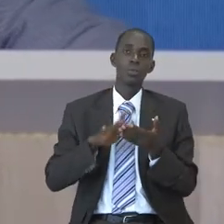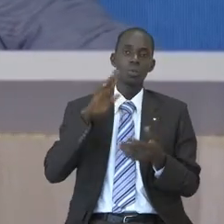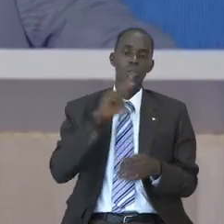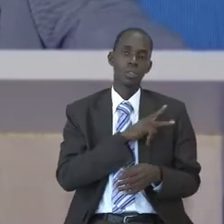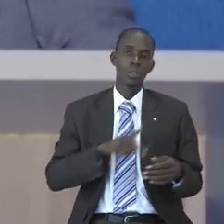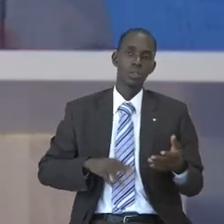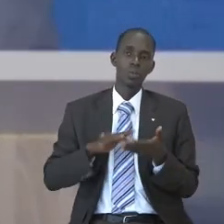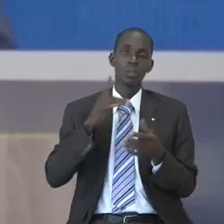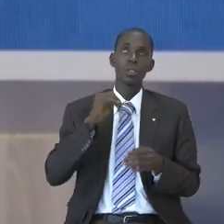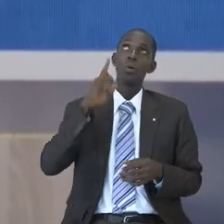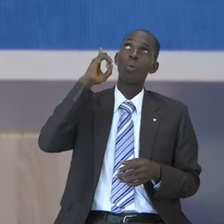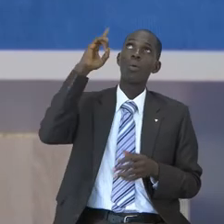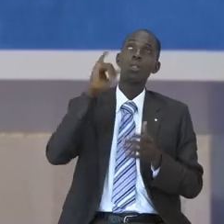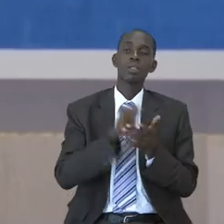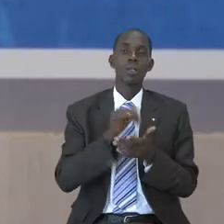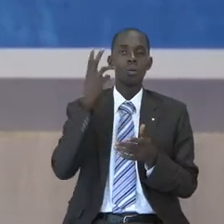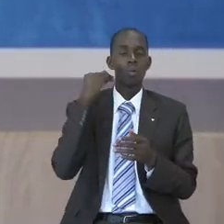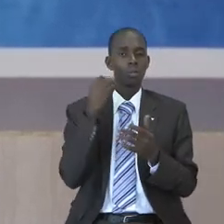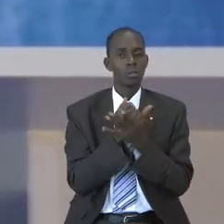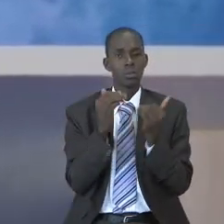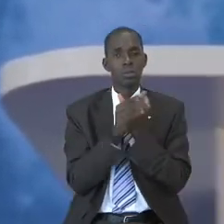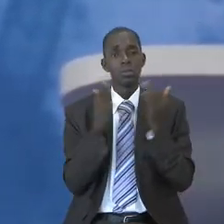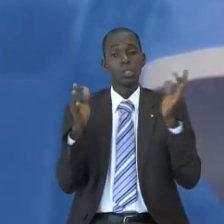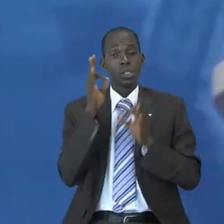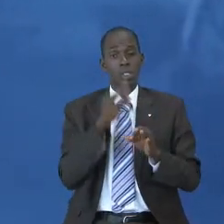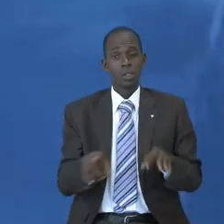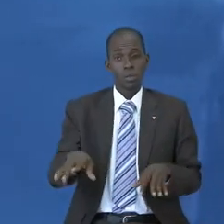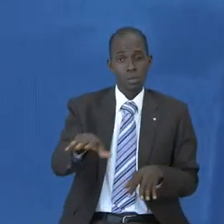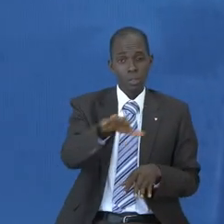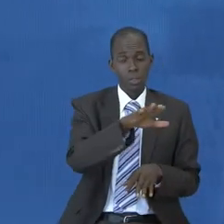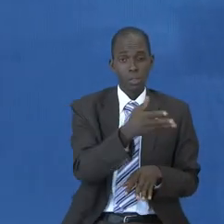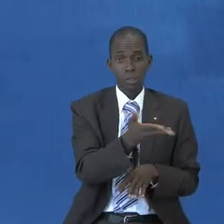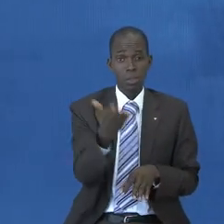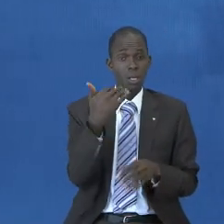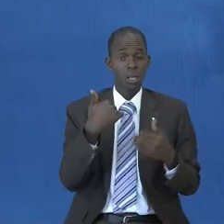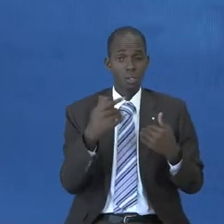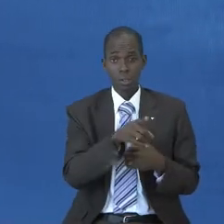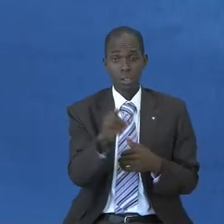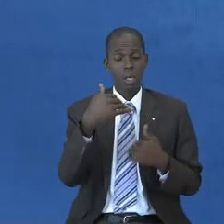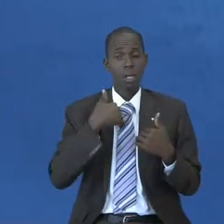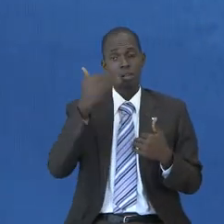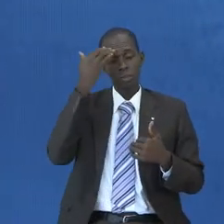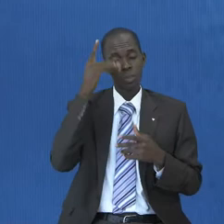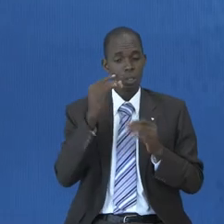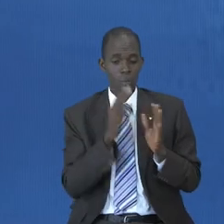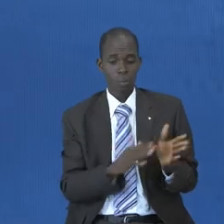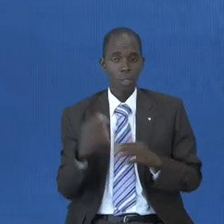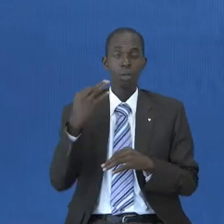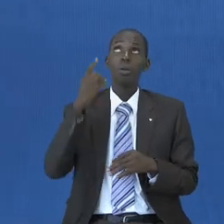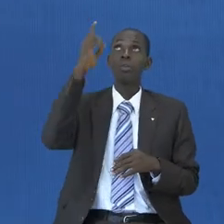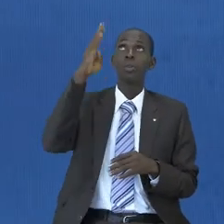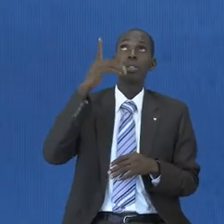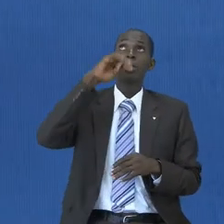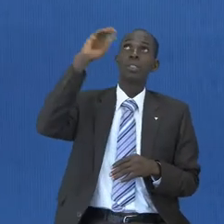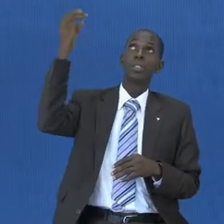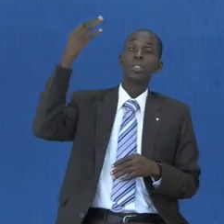was crucified. If they had known the plan of God, if they had known of the grace of God, they